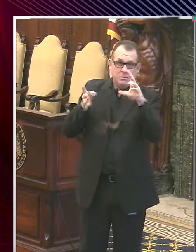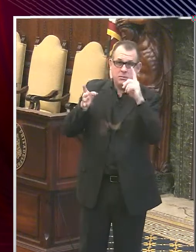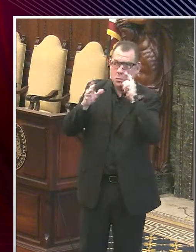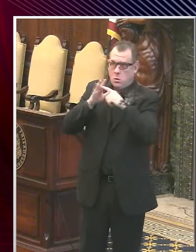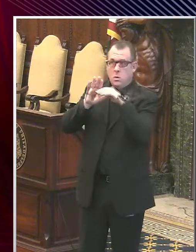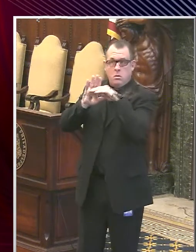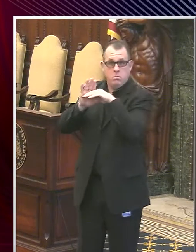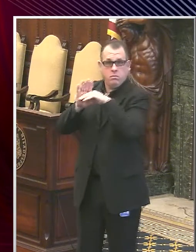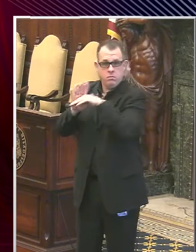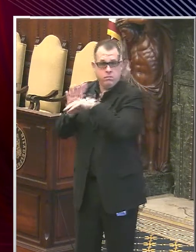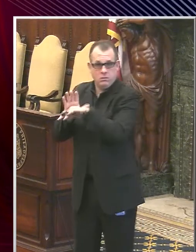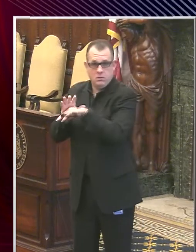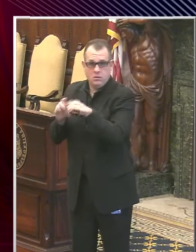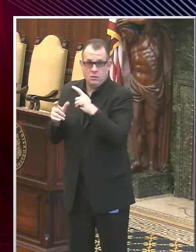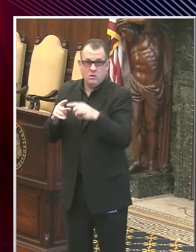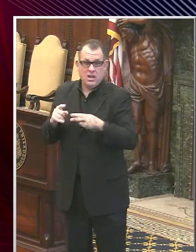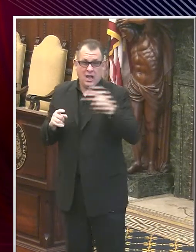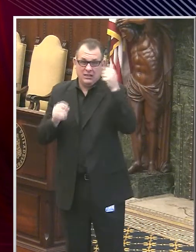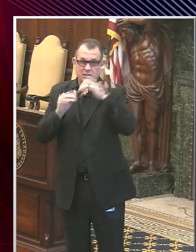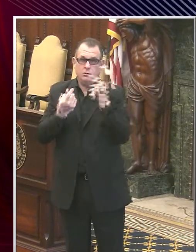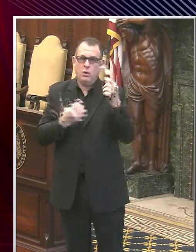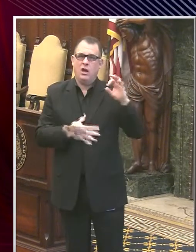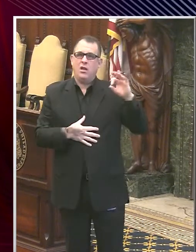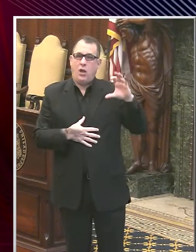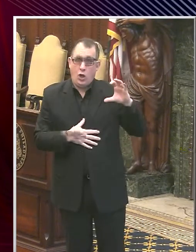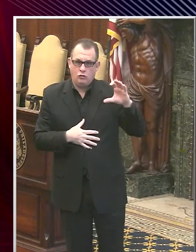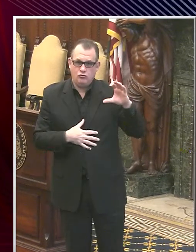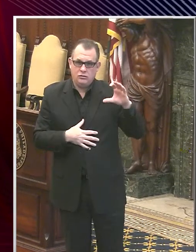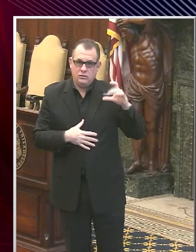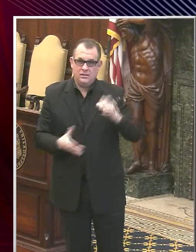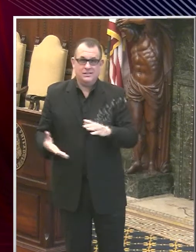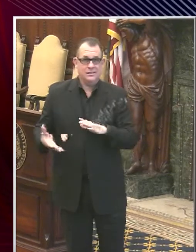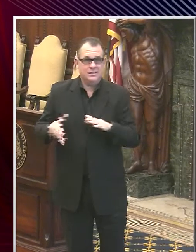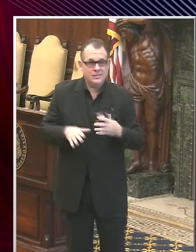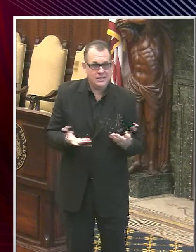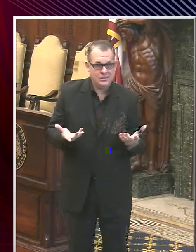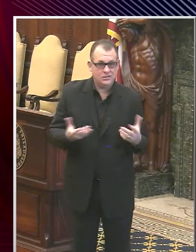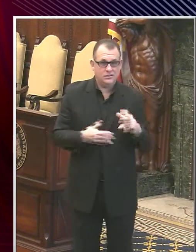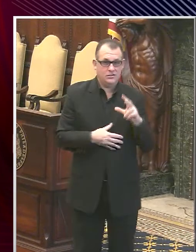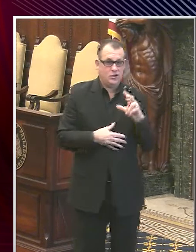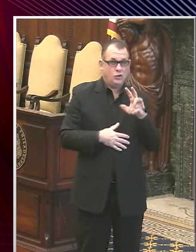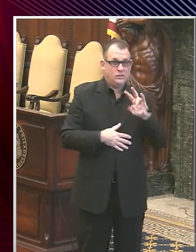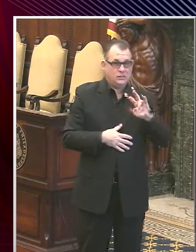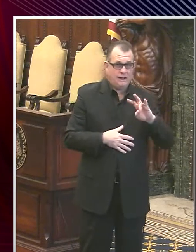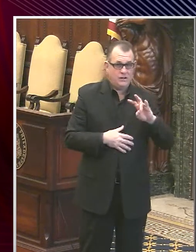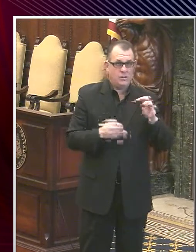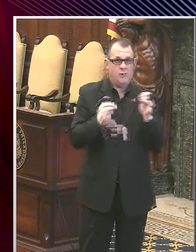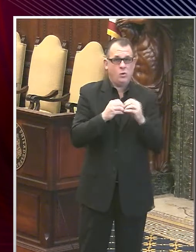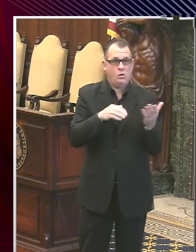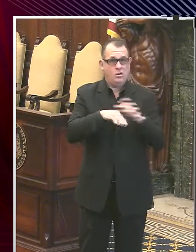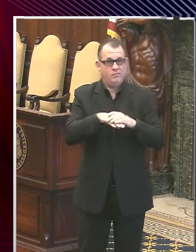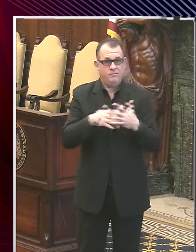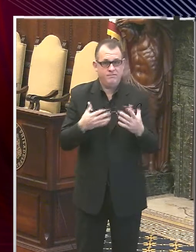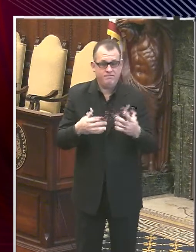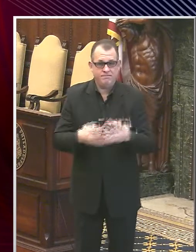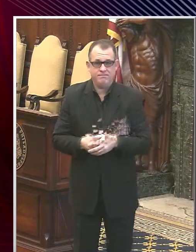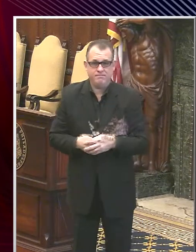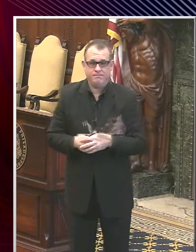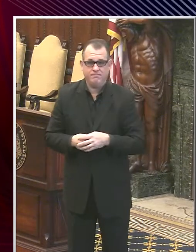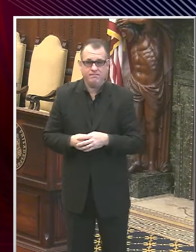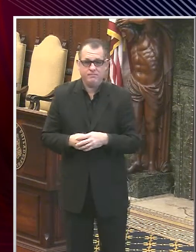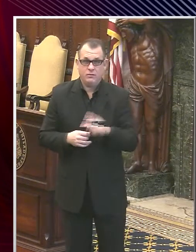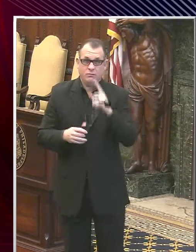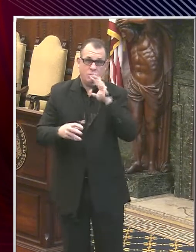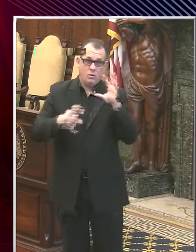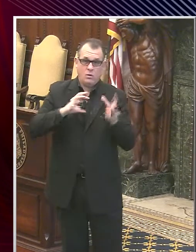it peaked at over 900. What about deaths? Since this time yesterday, we've identified 37 new deaths from coronavirus in Philadelphia